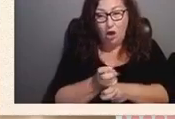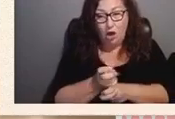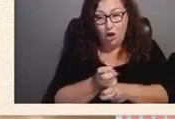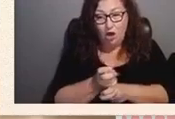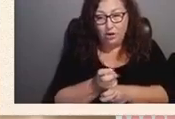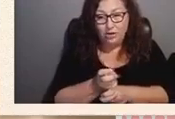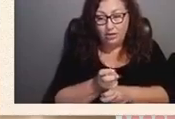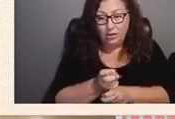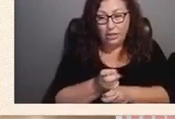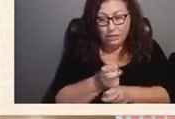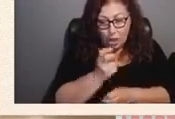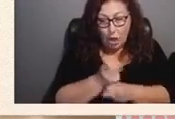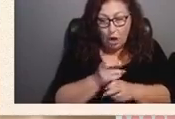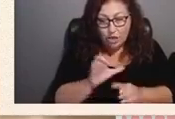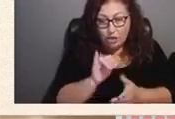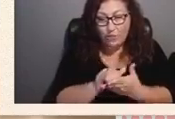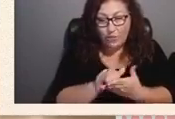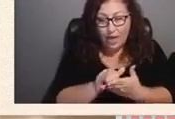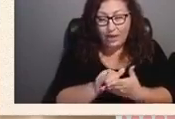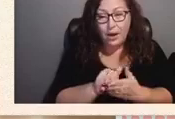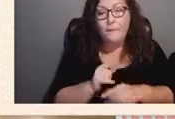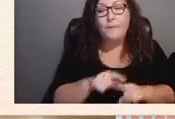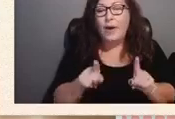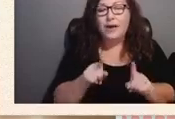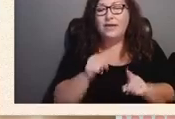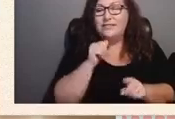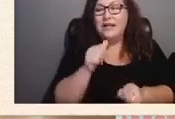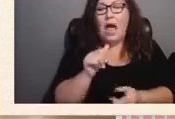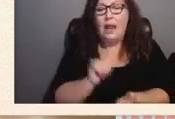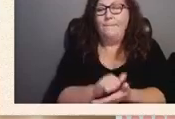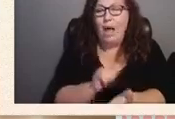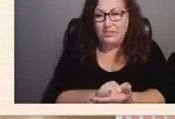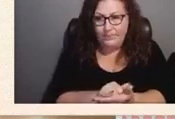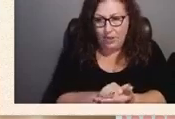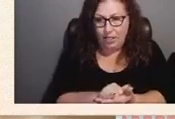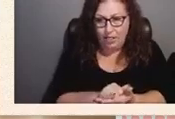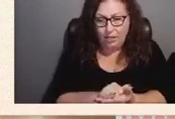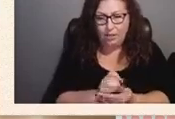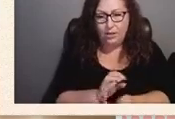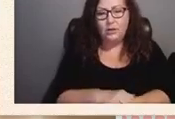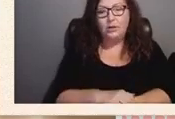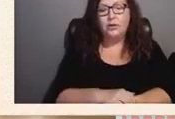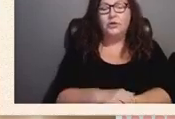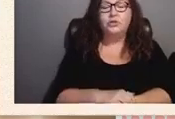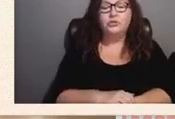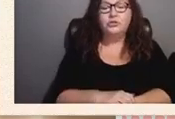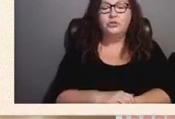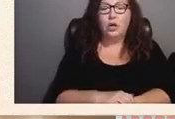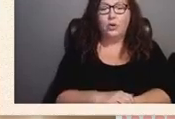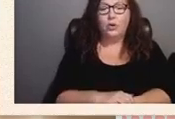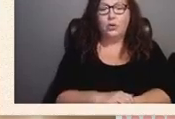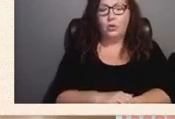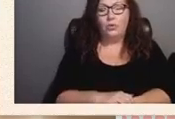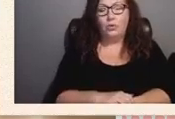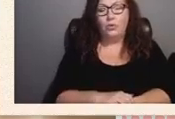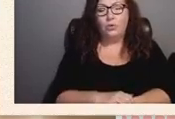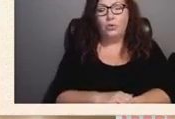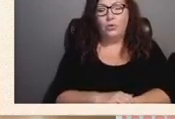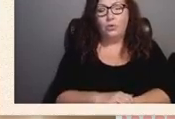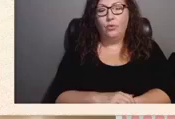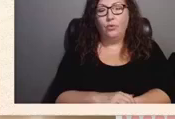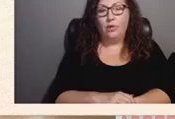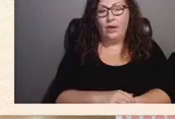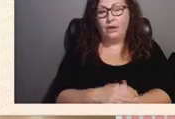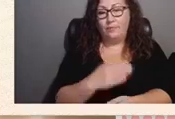to do that, but it's not impossible. So these are my